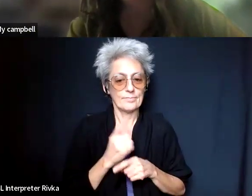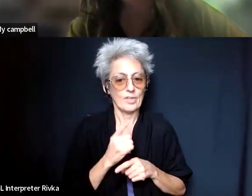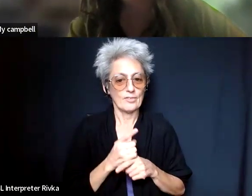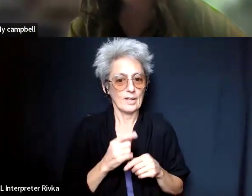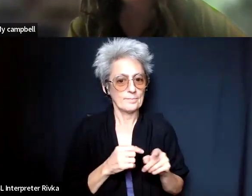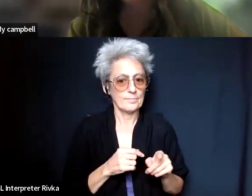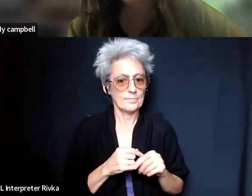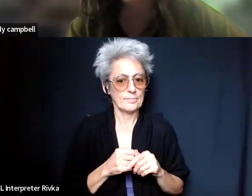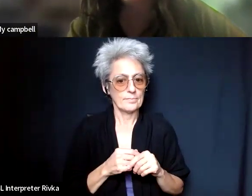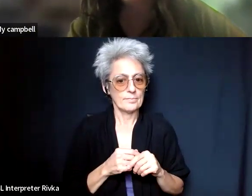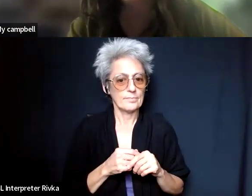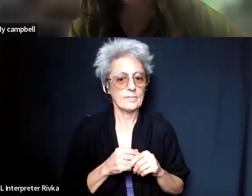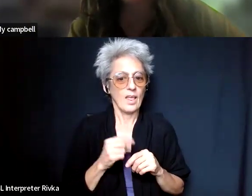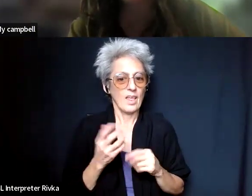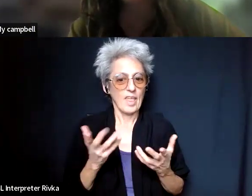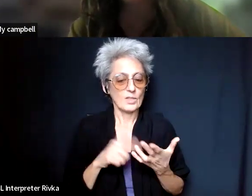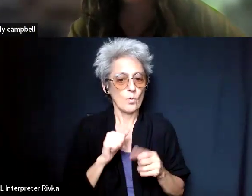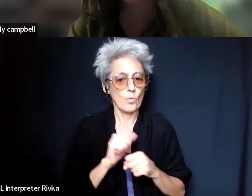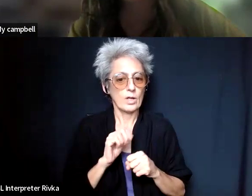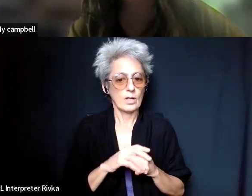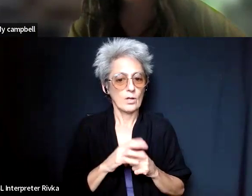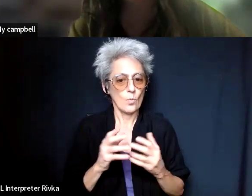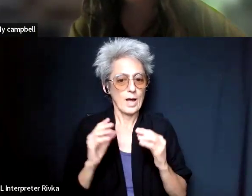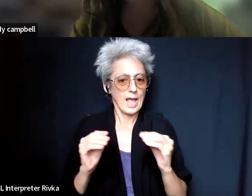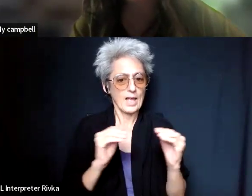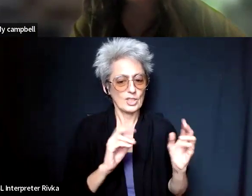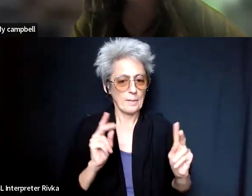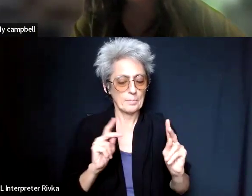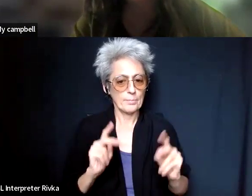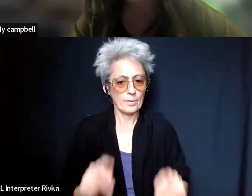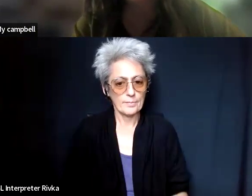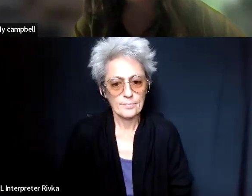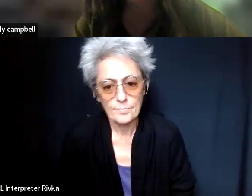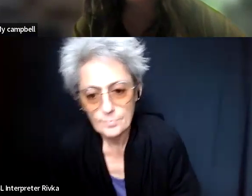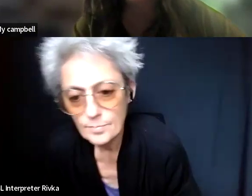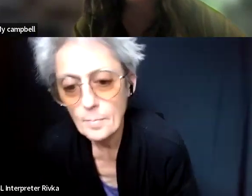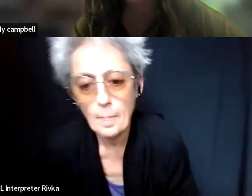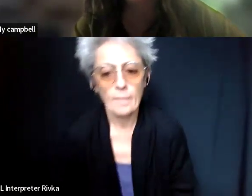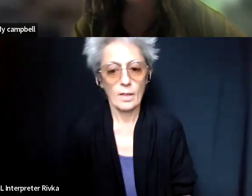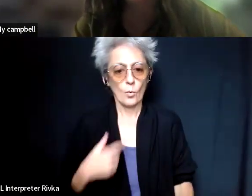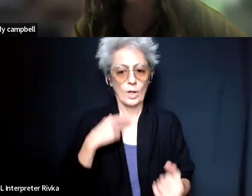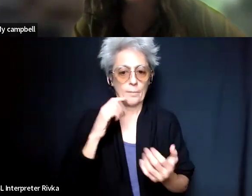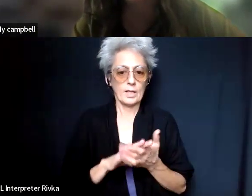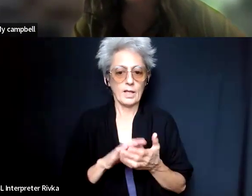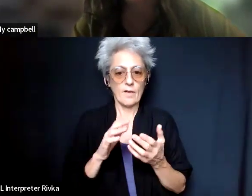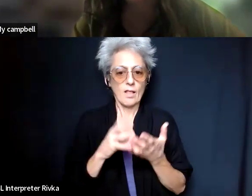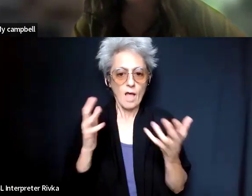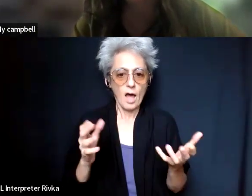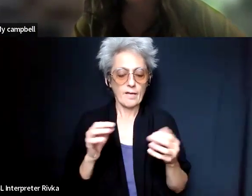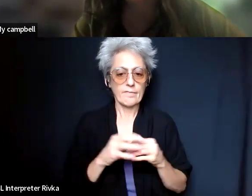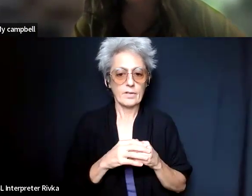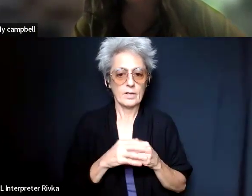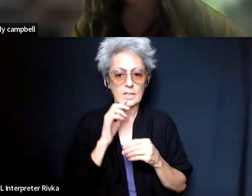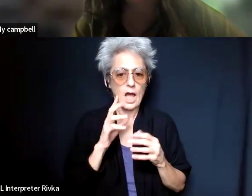a big part of what we're working on is we just want to educate people. We really believe that there hasn't been movement